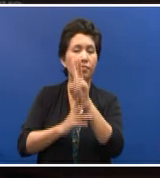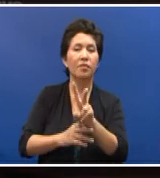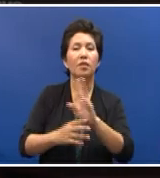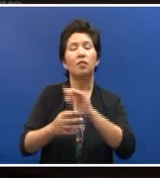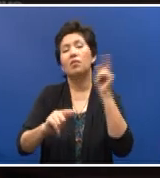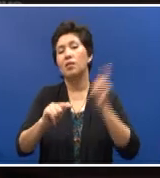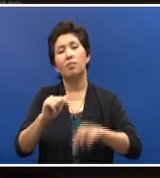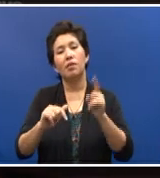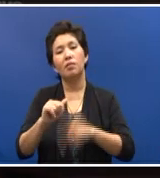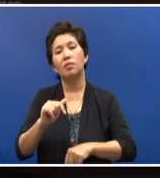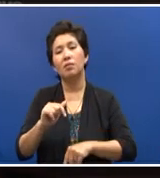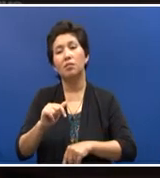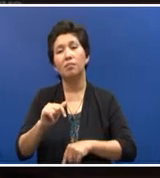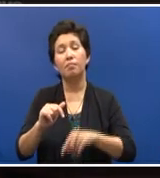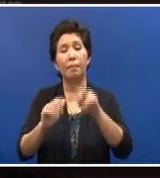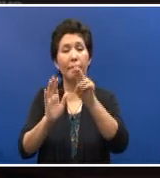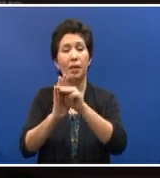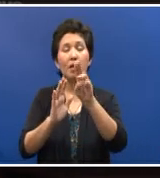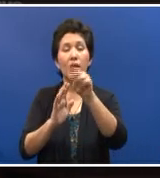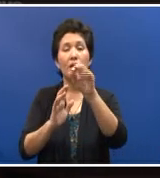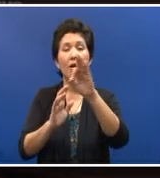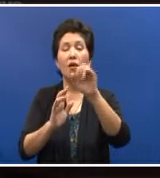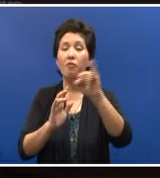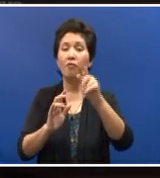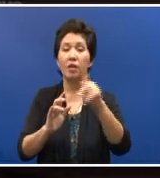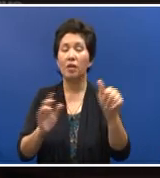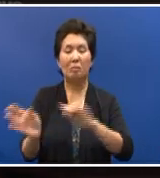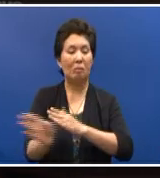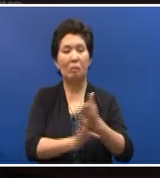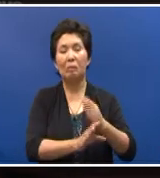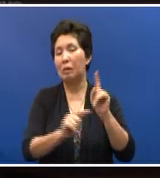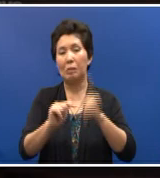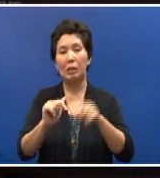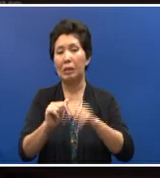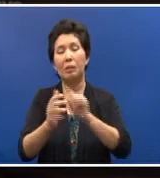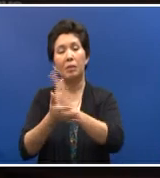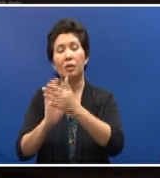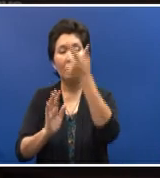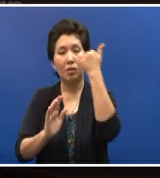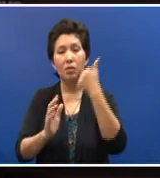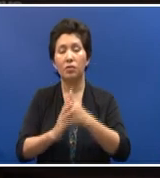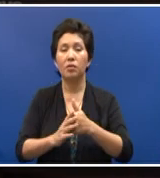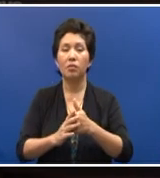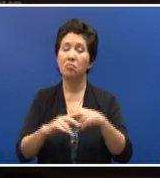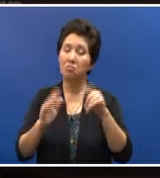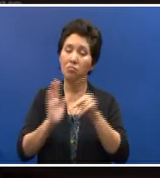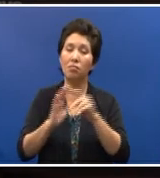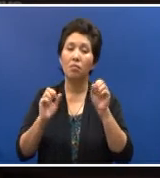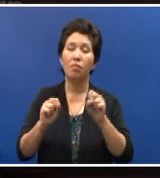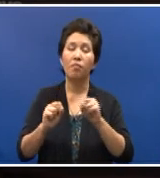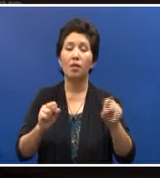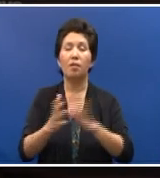it cannot be denied that on the whole specializations by gender is an observable phenomenon in